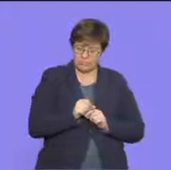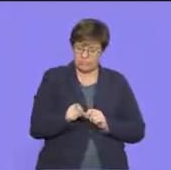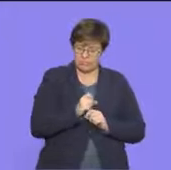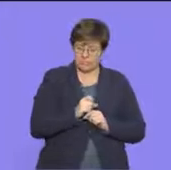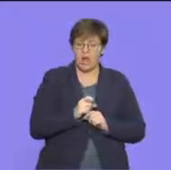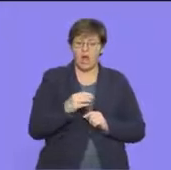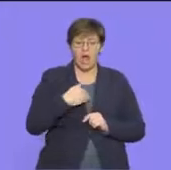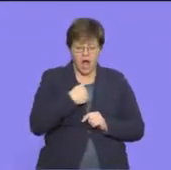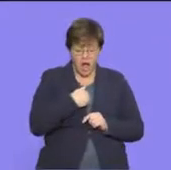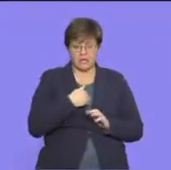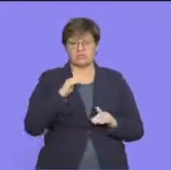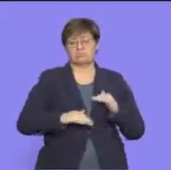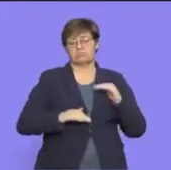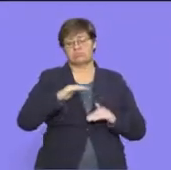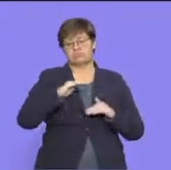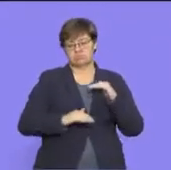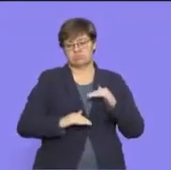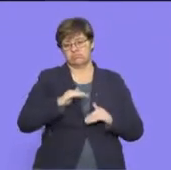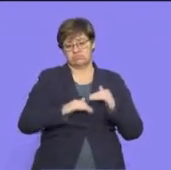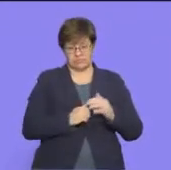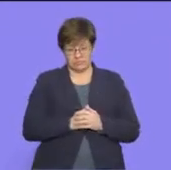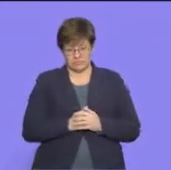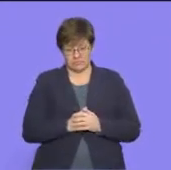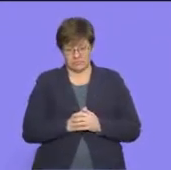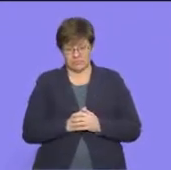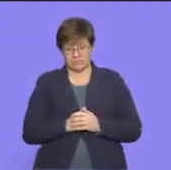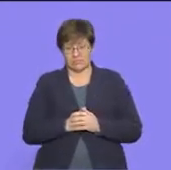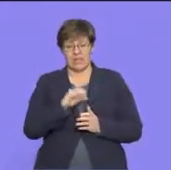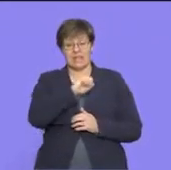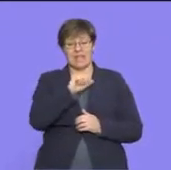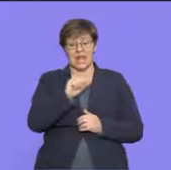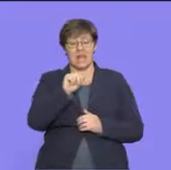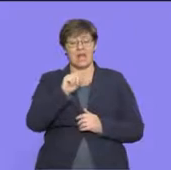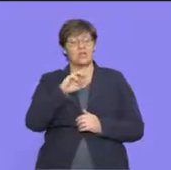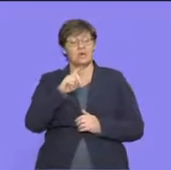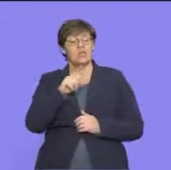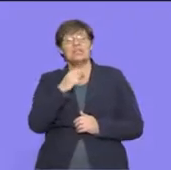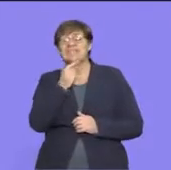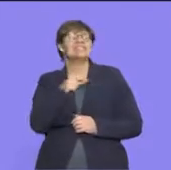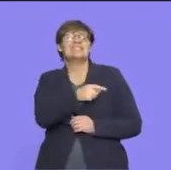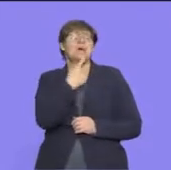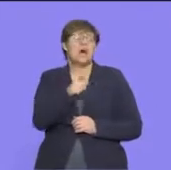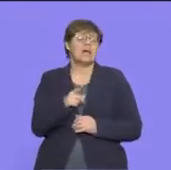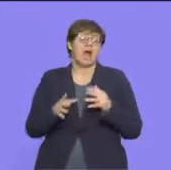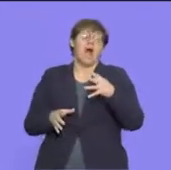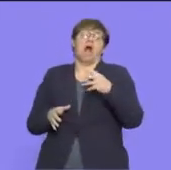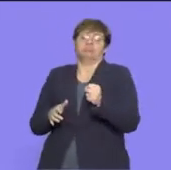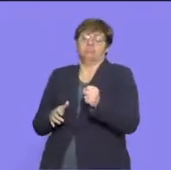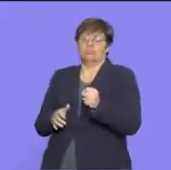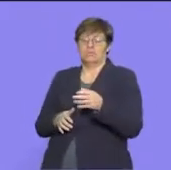going. So when this nerve works, it says, contract. Can you see that? It